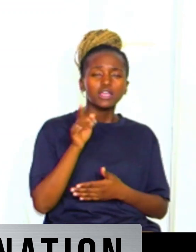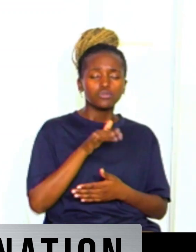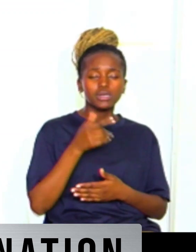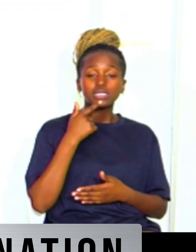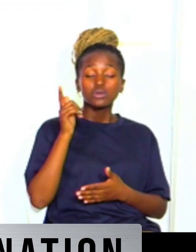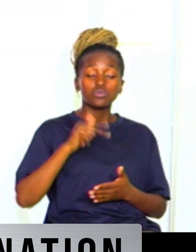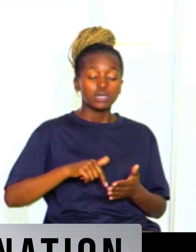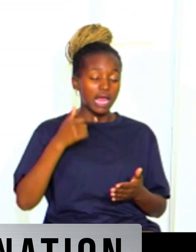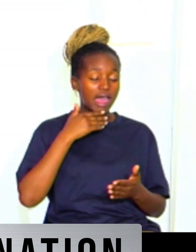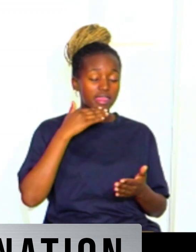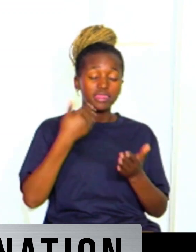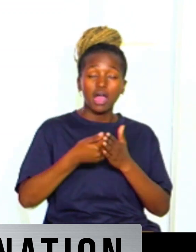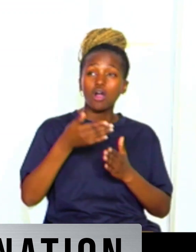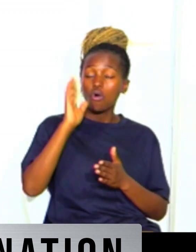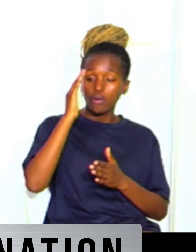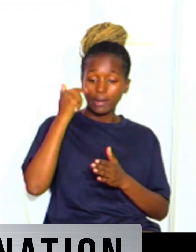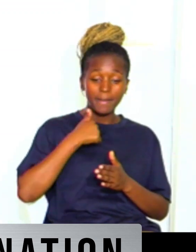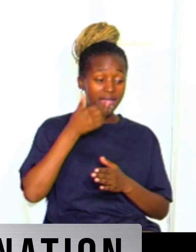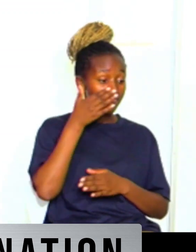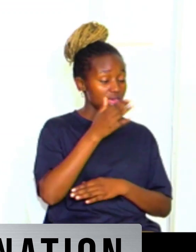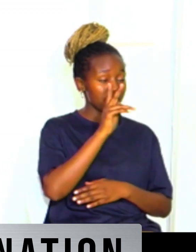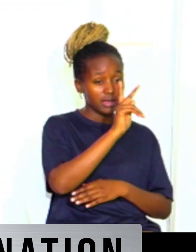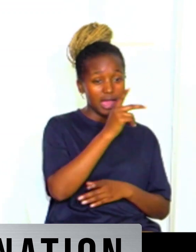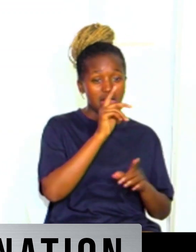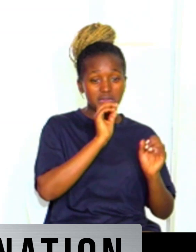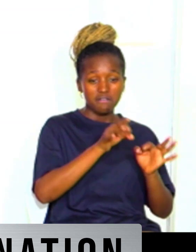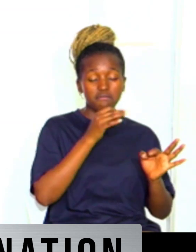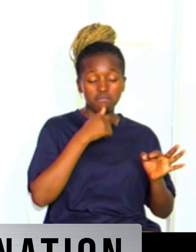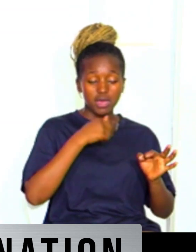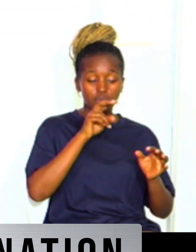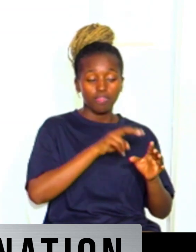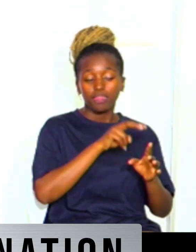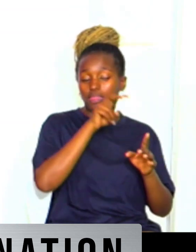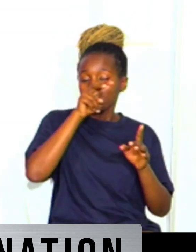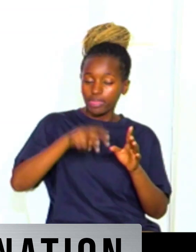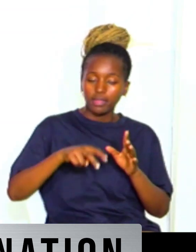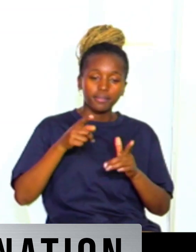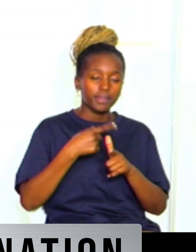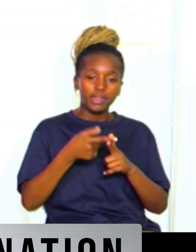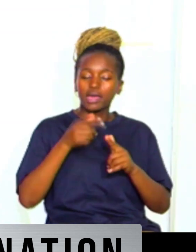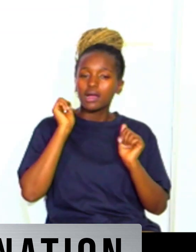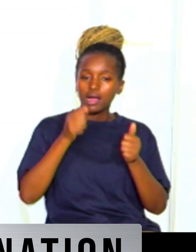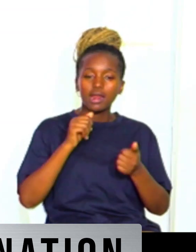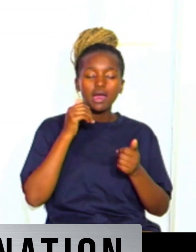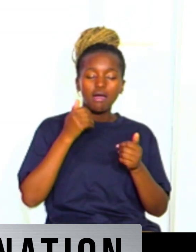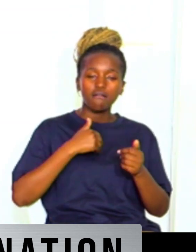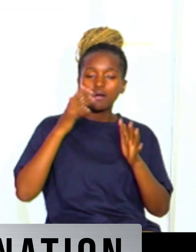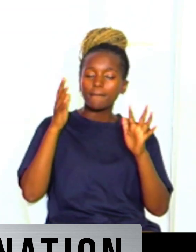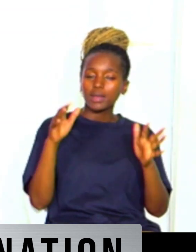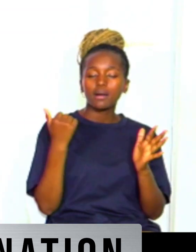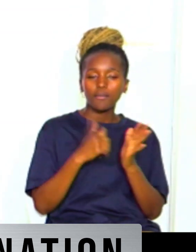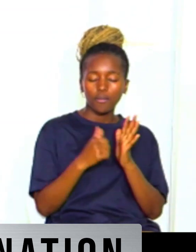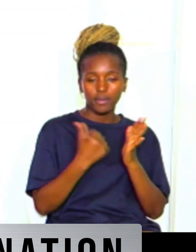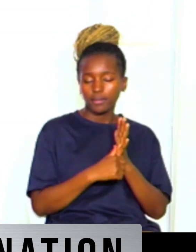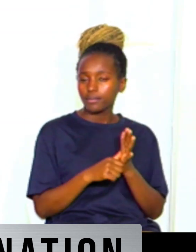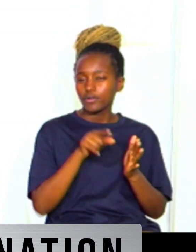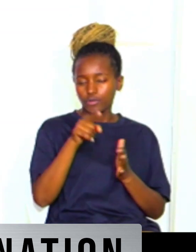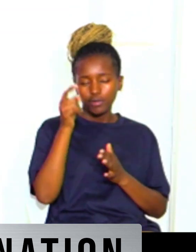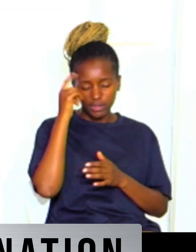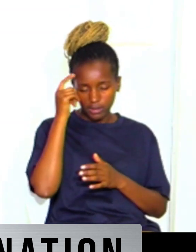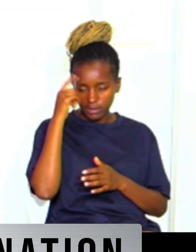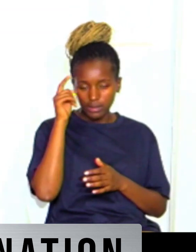I was in Kenya. If I crossed the border into Tanzania, I would be gone.